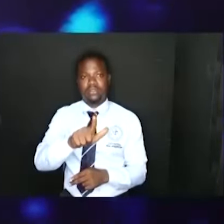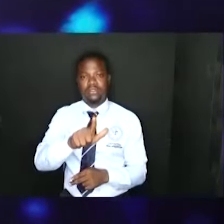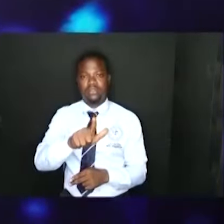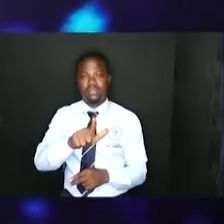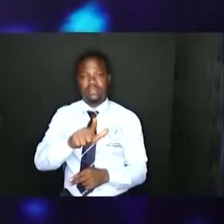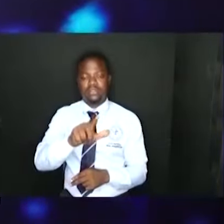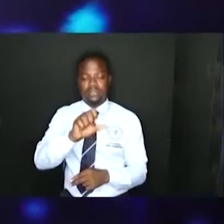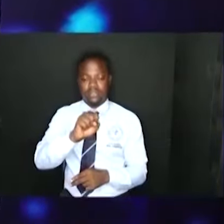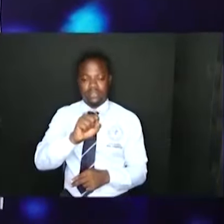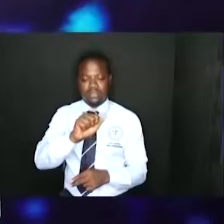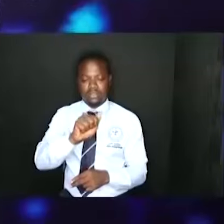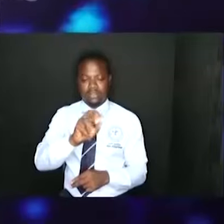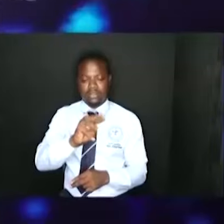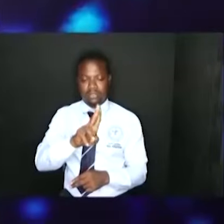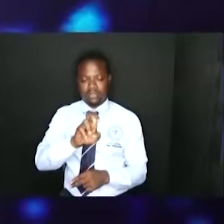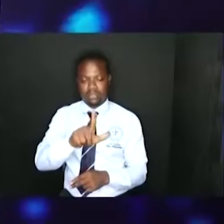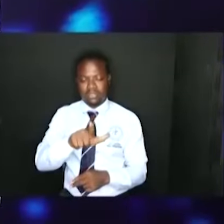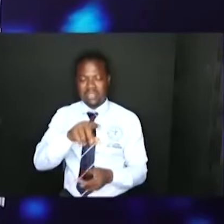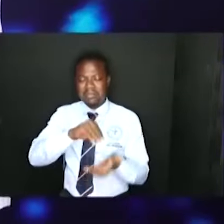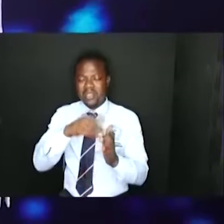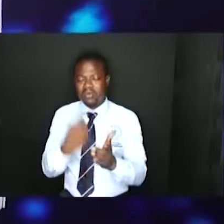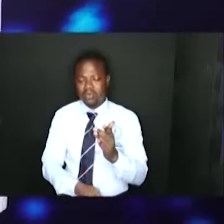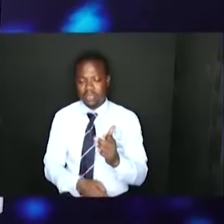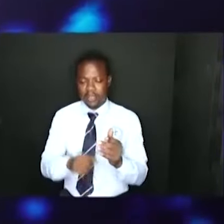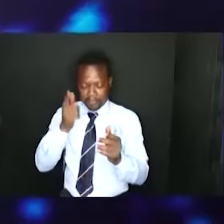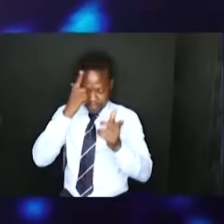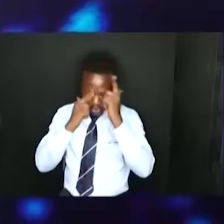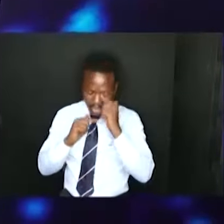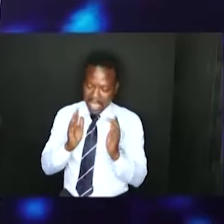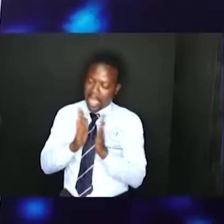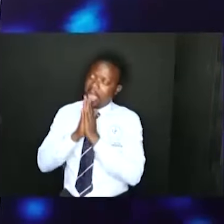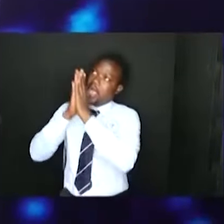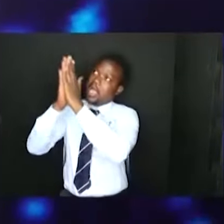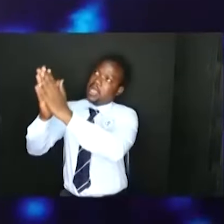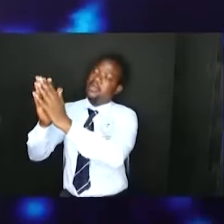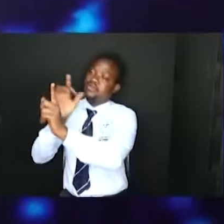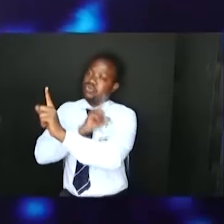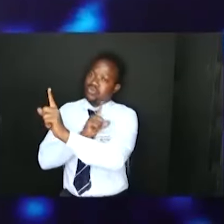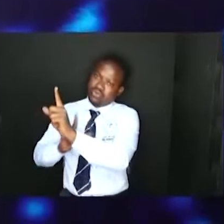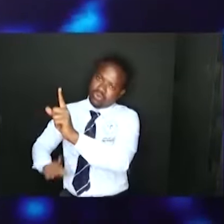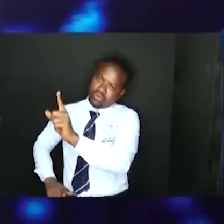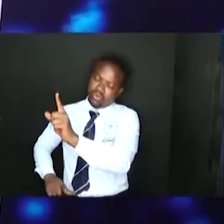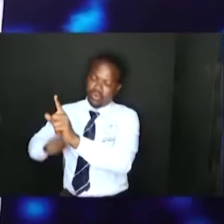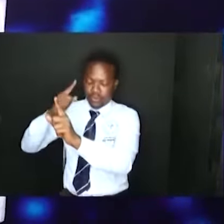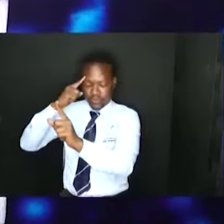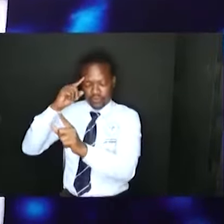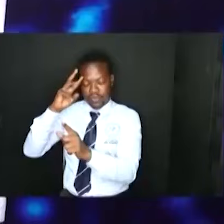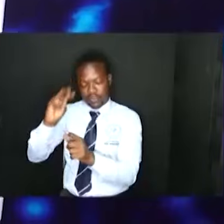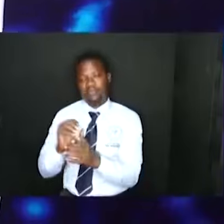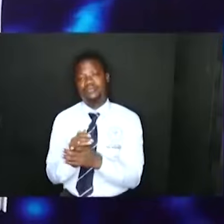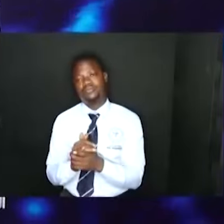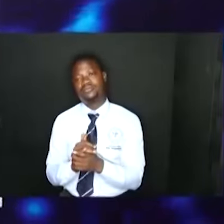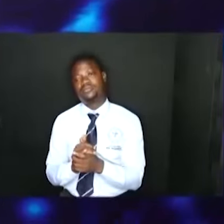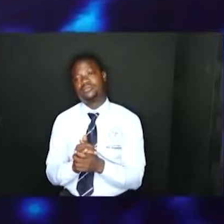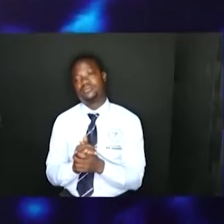Lord for him. Na afiri drono na Hannah nyinsen na owo obaberima na oto ni din Samuel